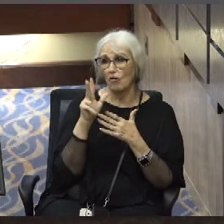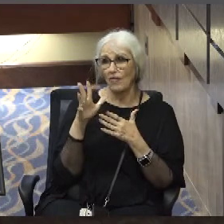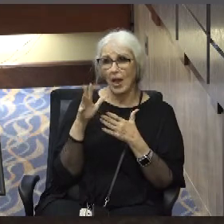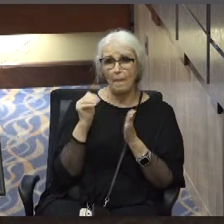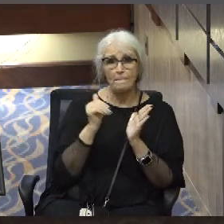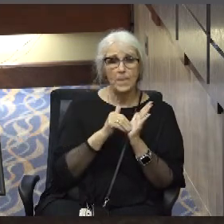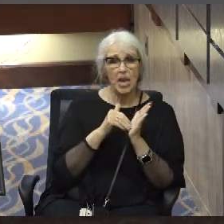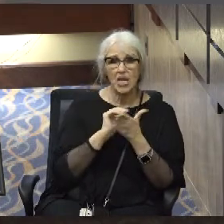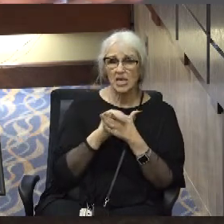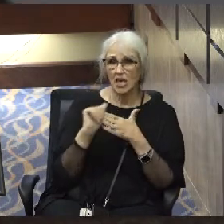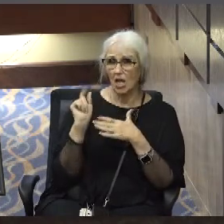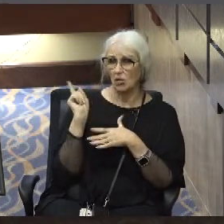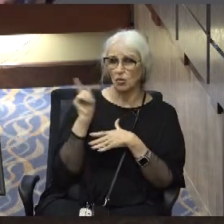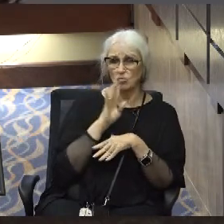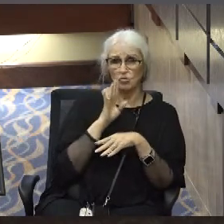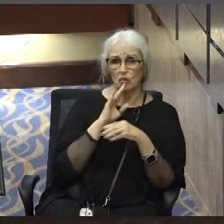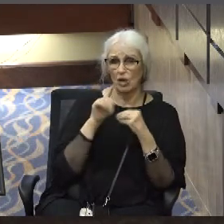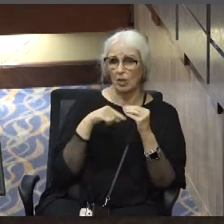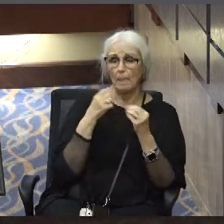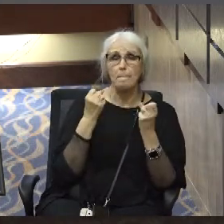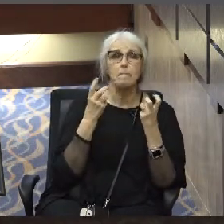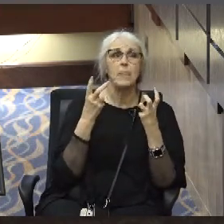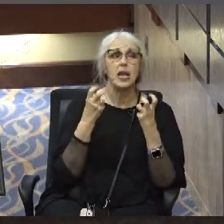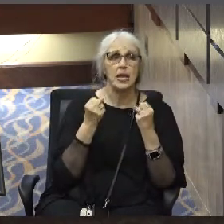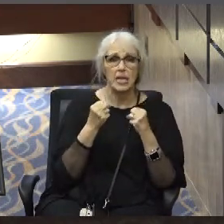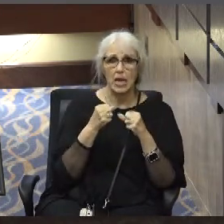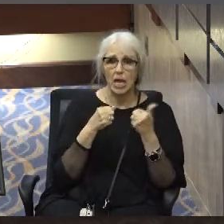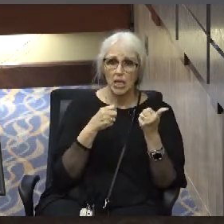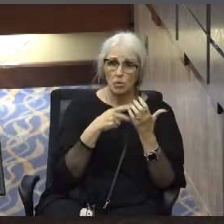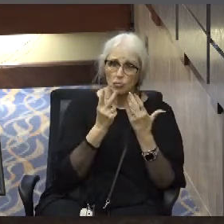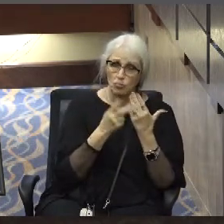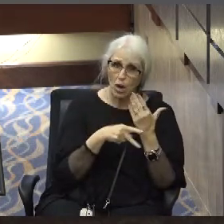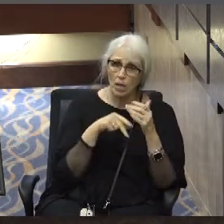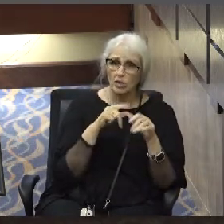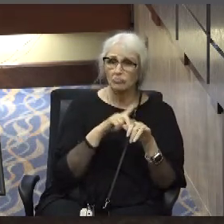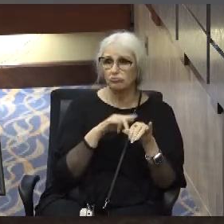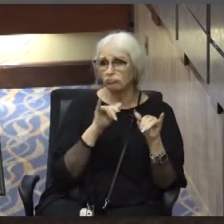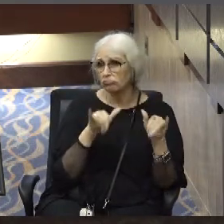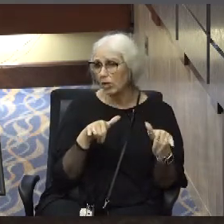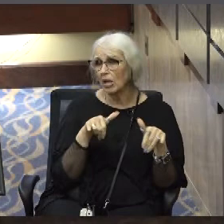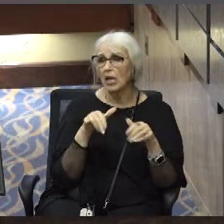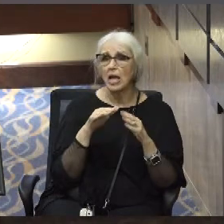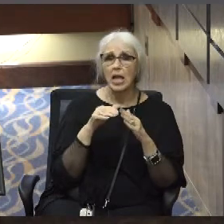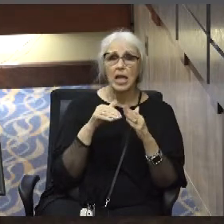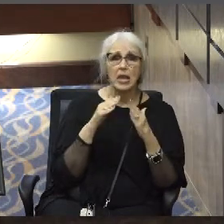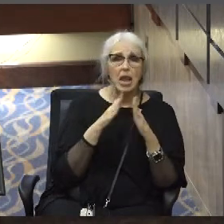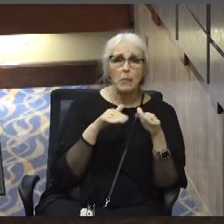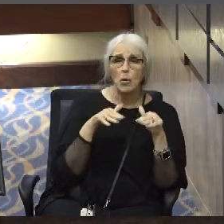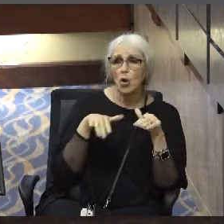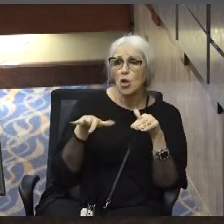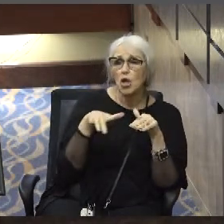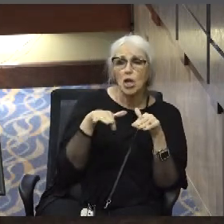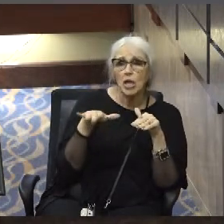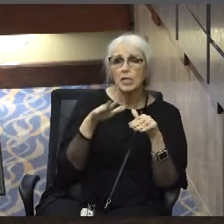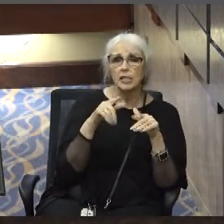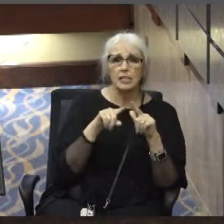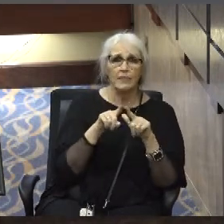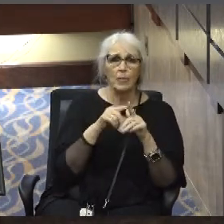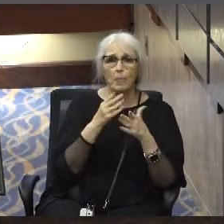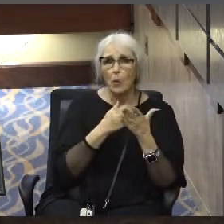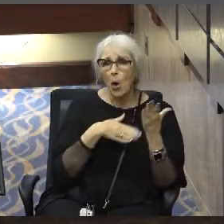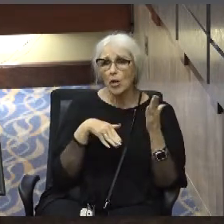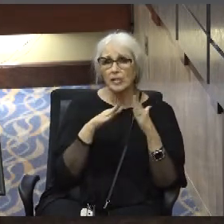just in those. And we've got many other projects going on in the neighborhoods and in other parts of the city.